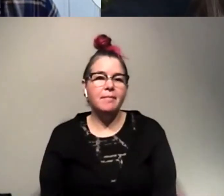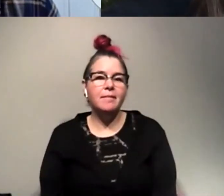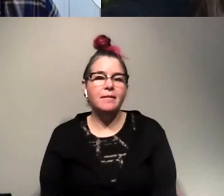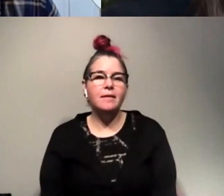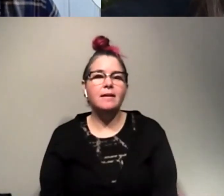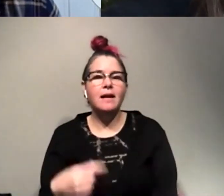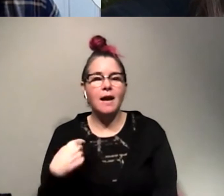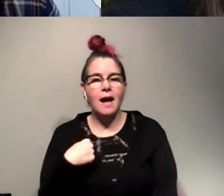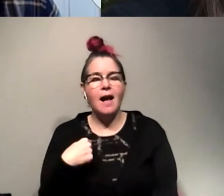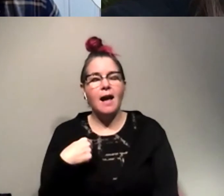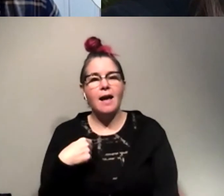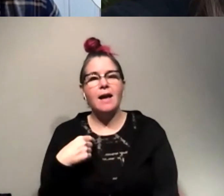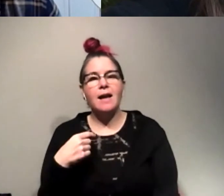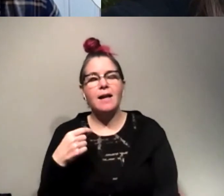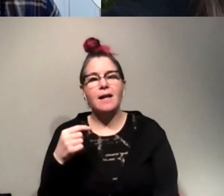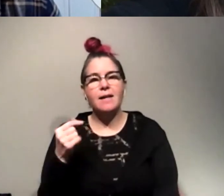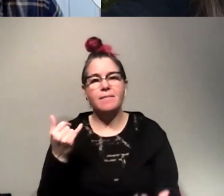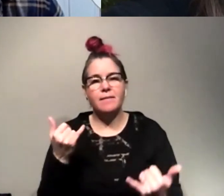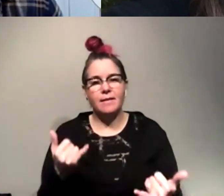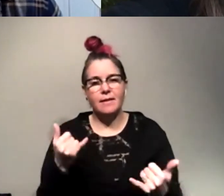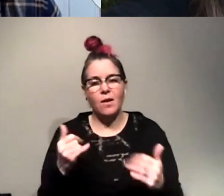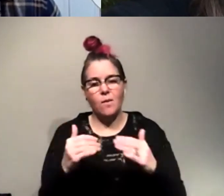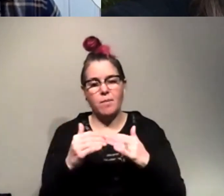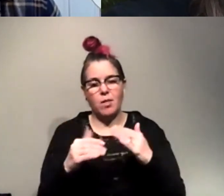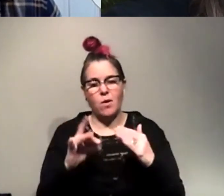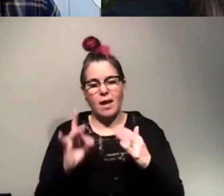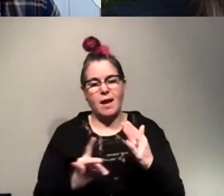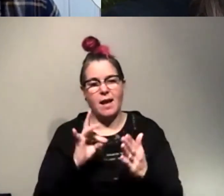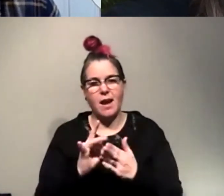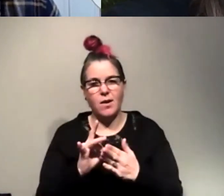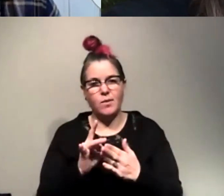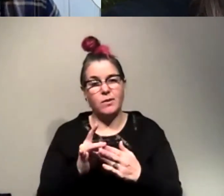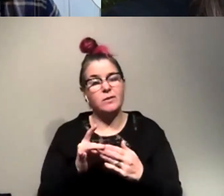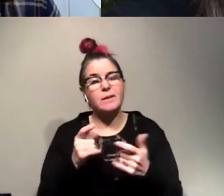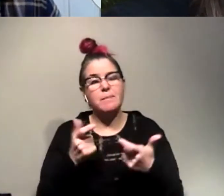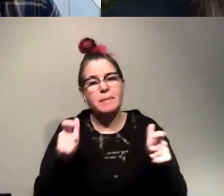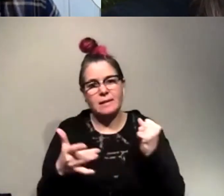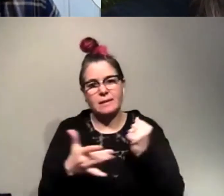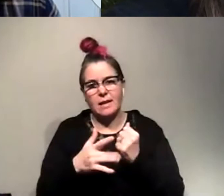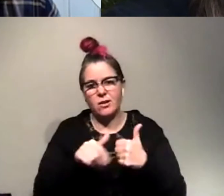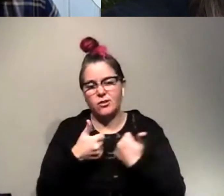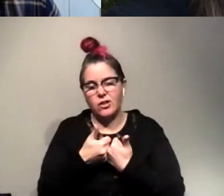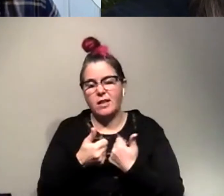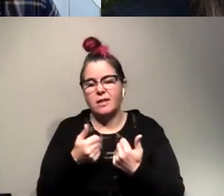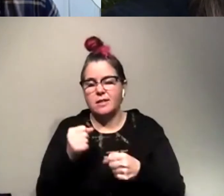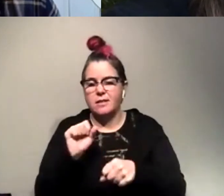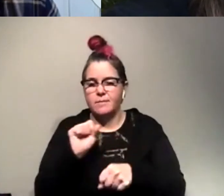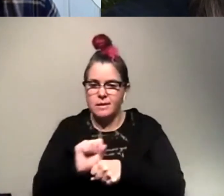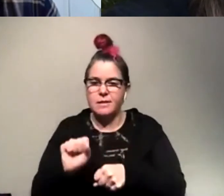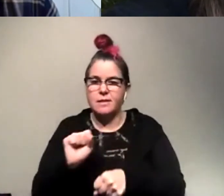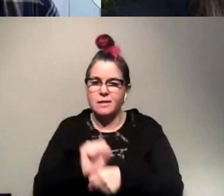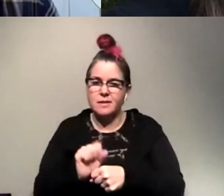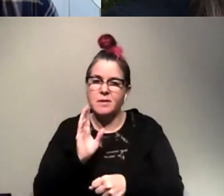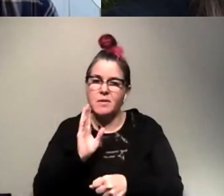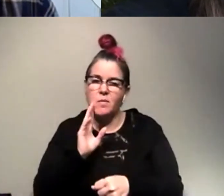down even below 8 hours is a big technical challenge, but I think we'll be able to do